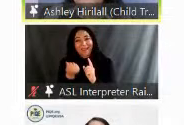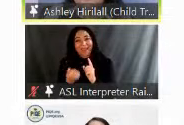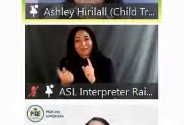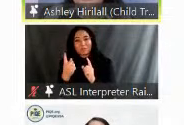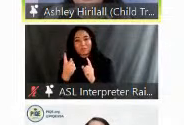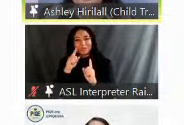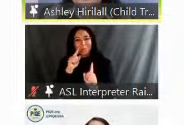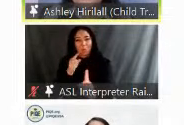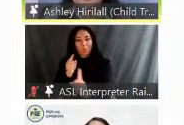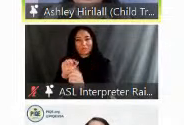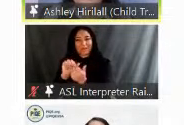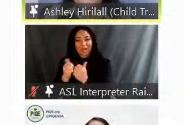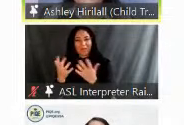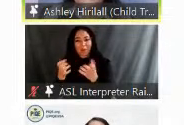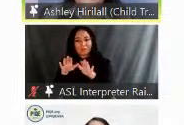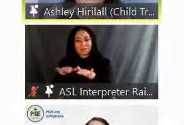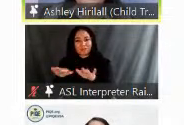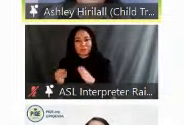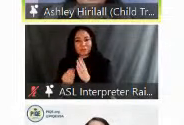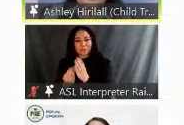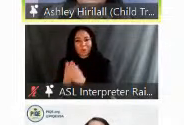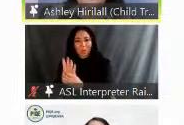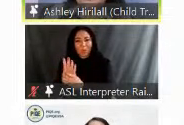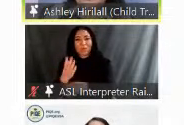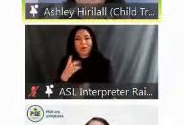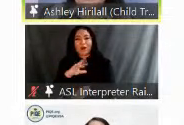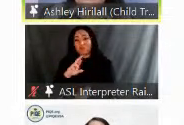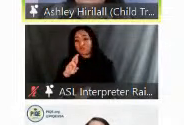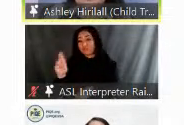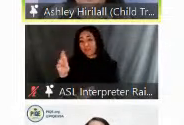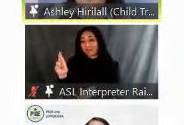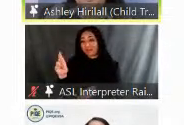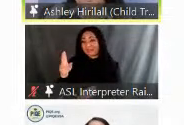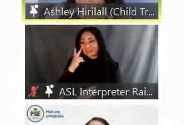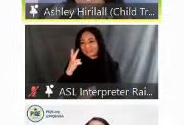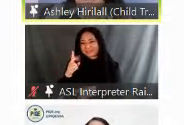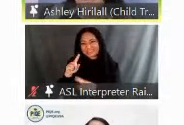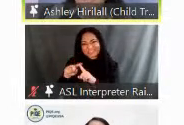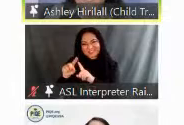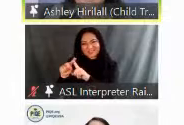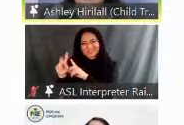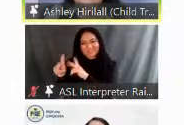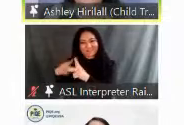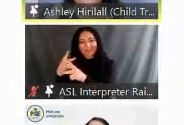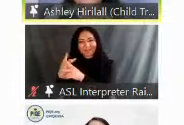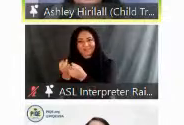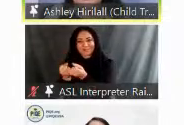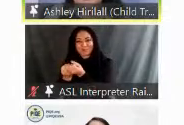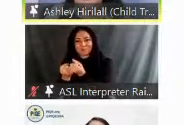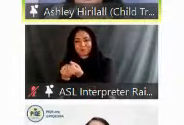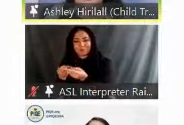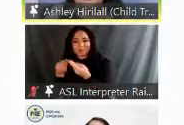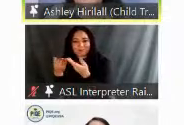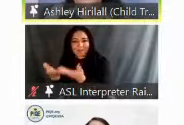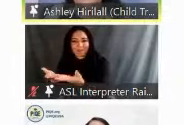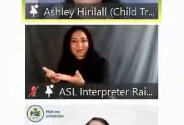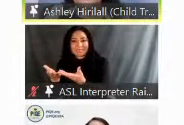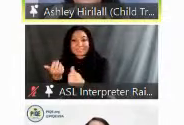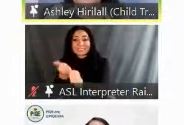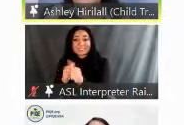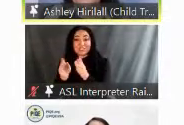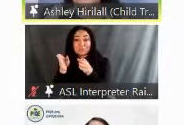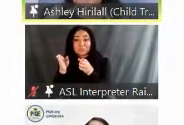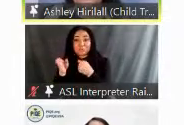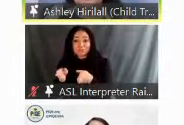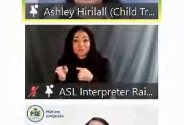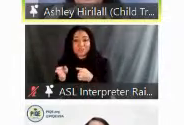be different. So on the right, you can see that there are different kinds of supports provided, and each person is